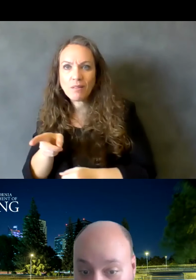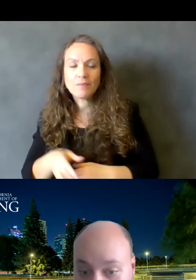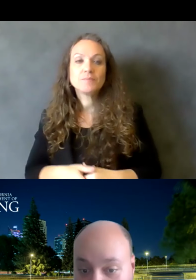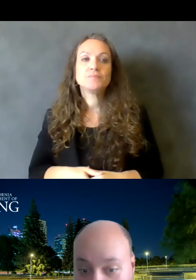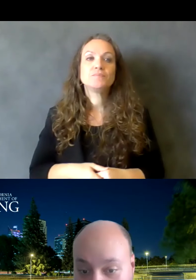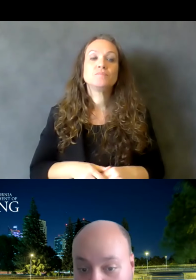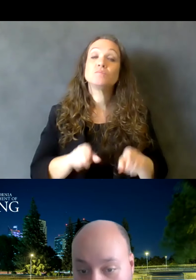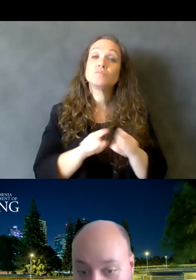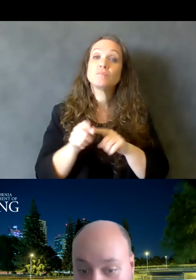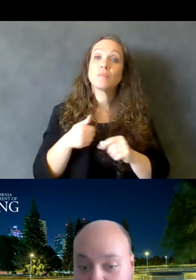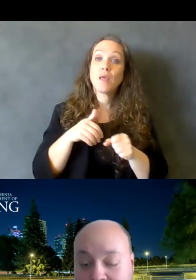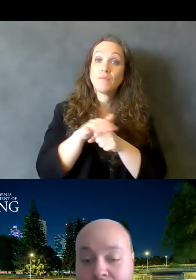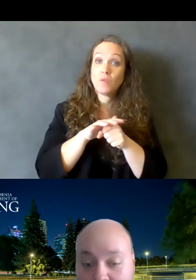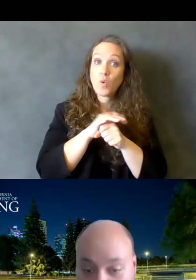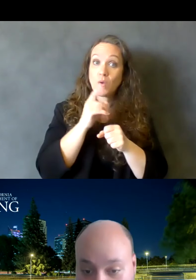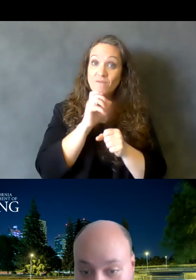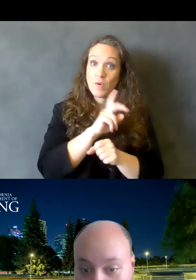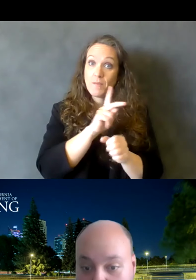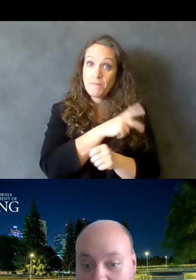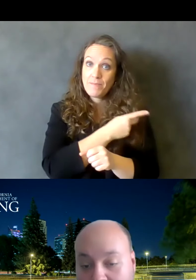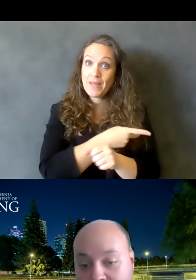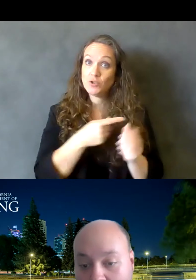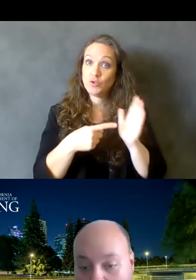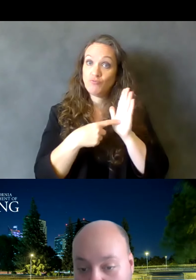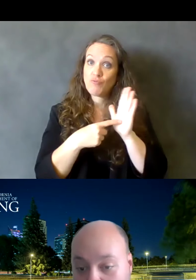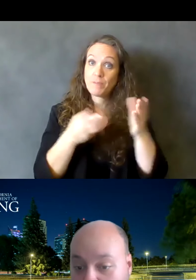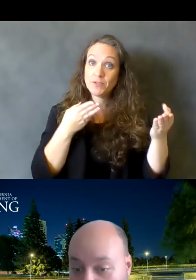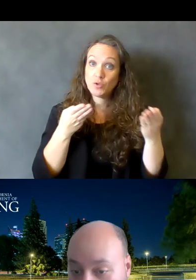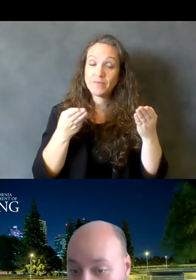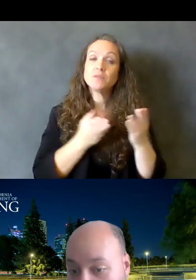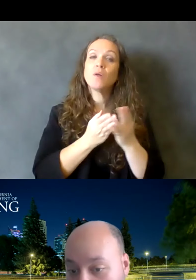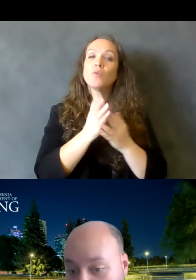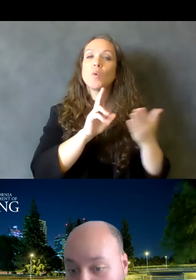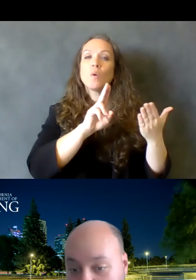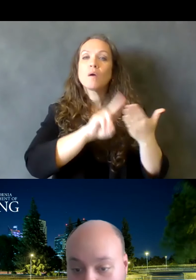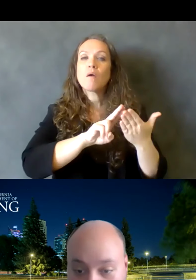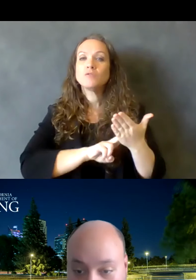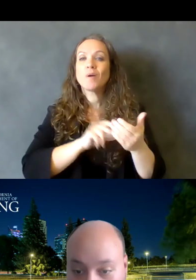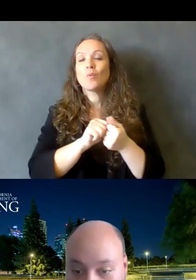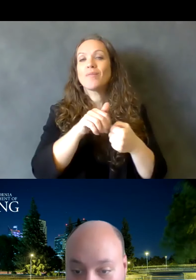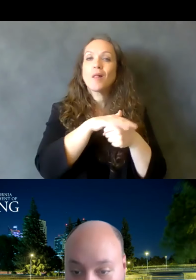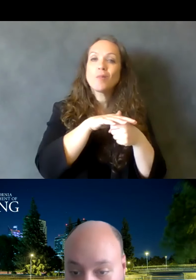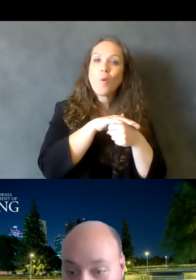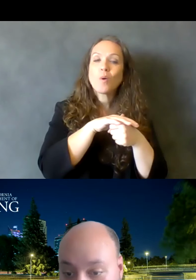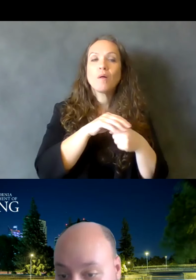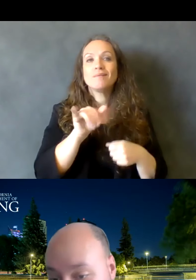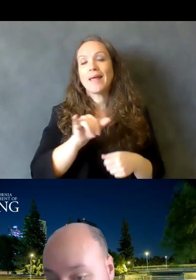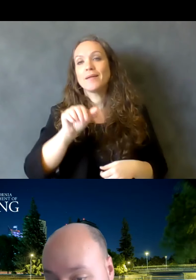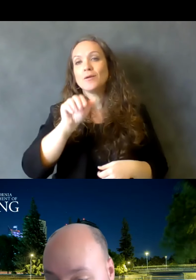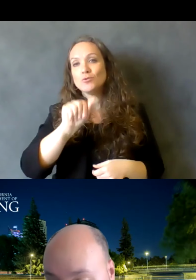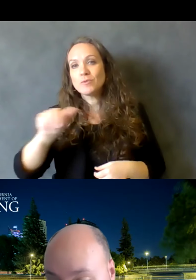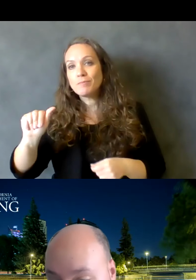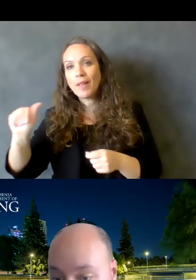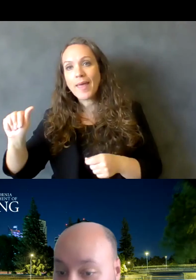for the provision of patient representative services via contracts with local providers such as AAAs or other